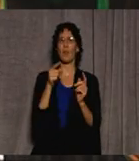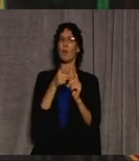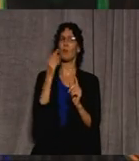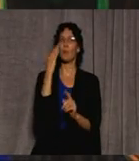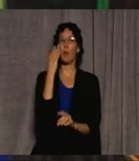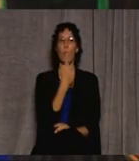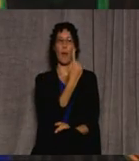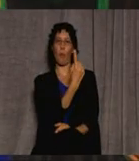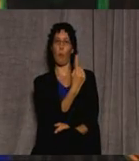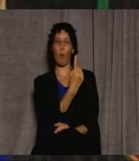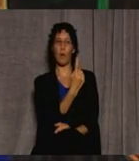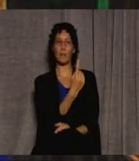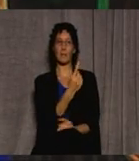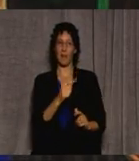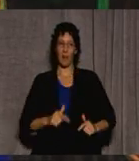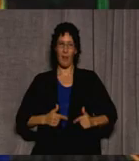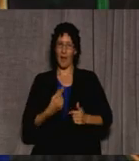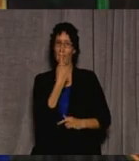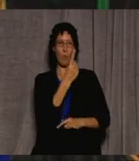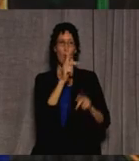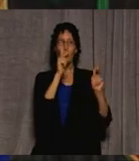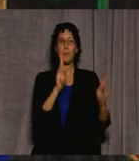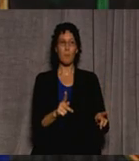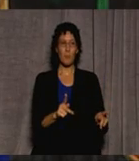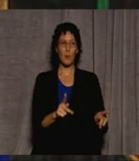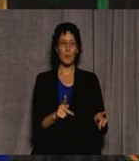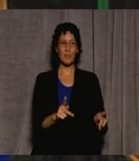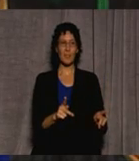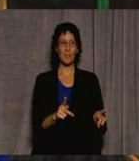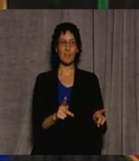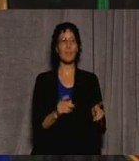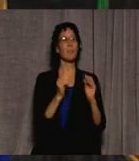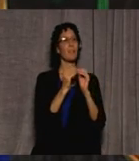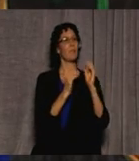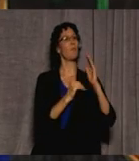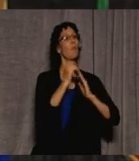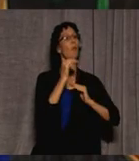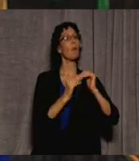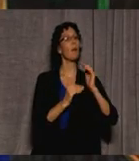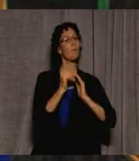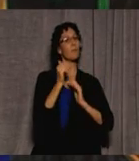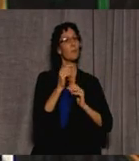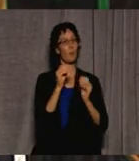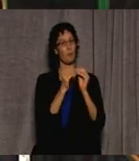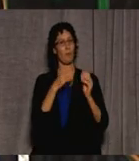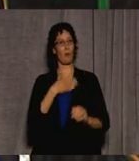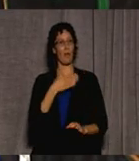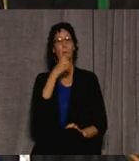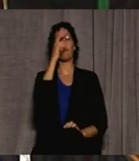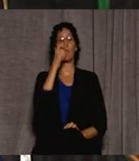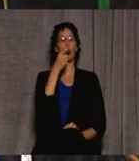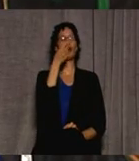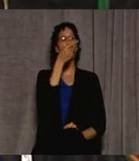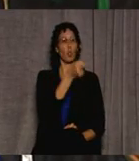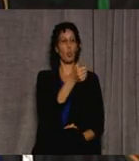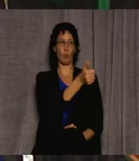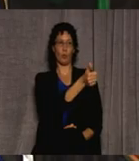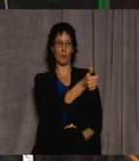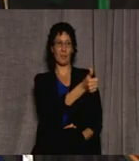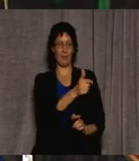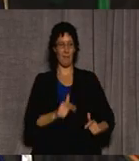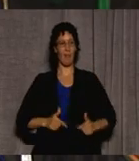life has breathed easier because you have lived. That is to have